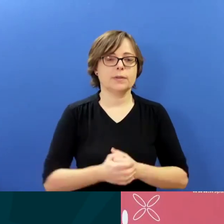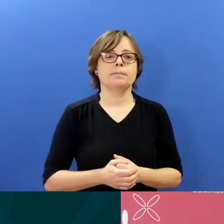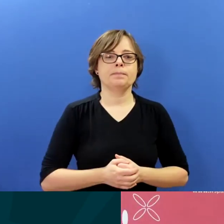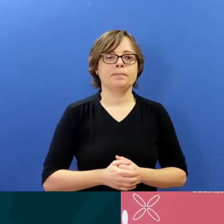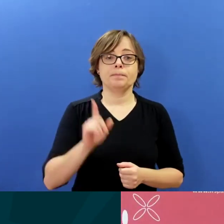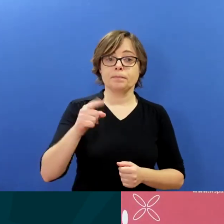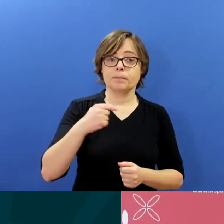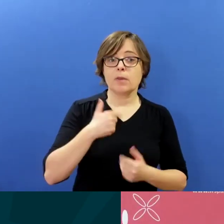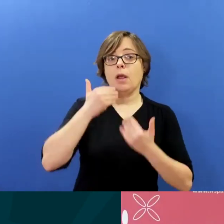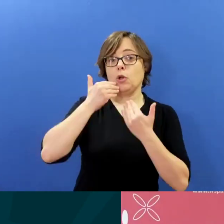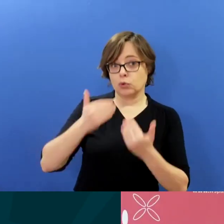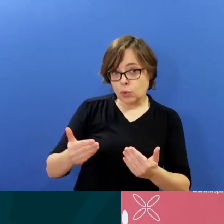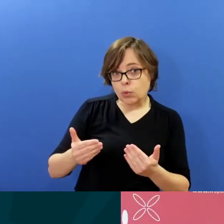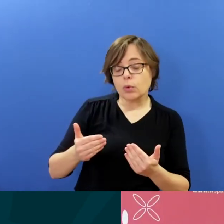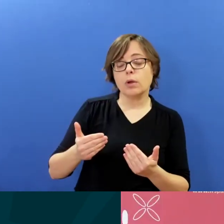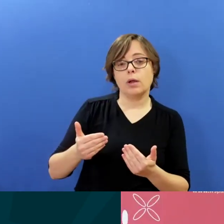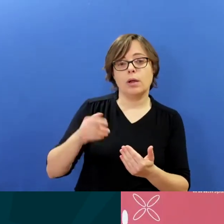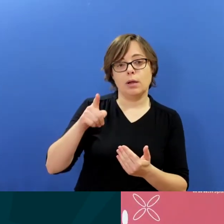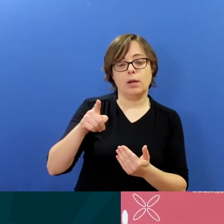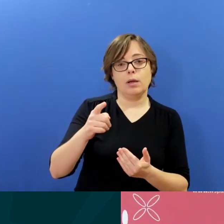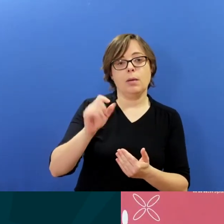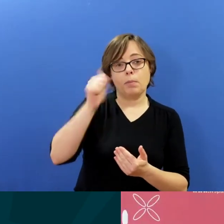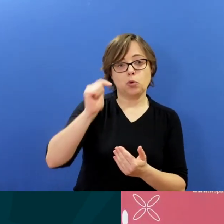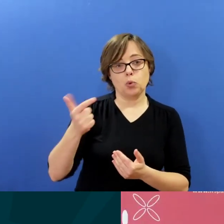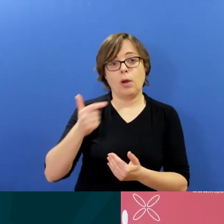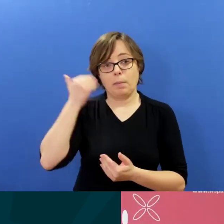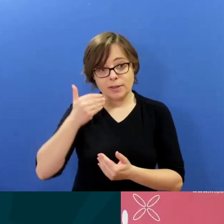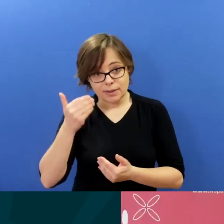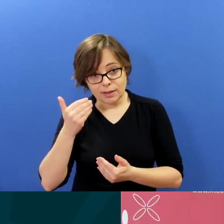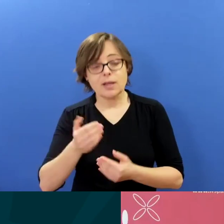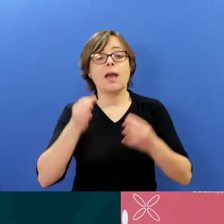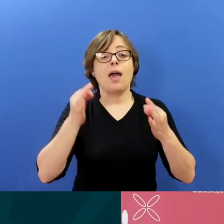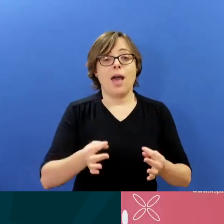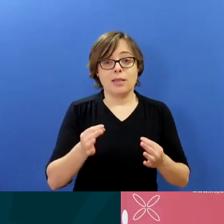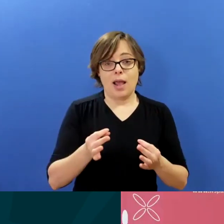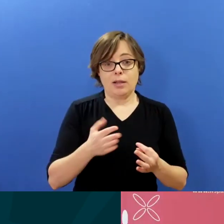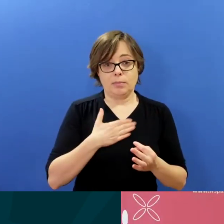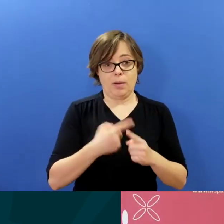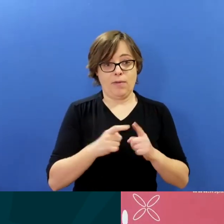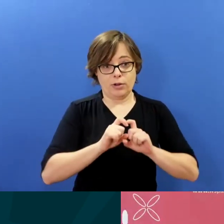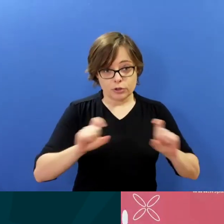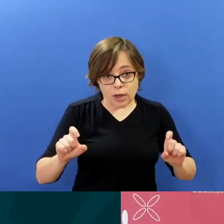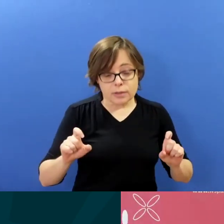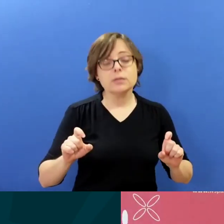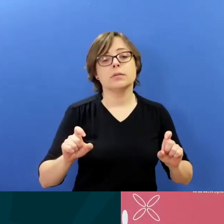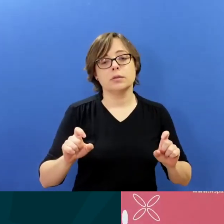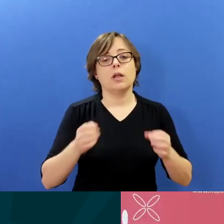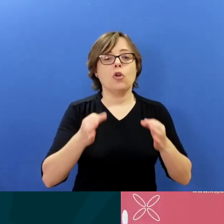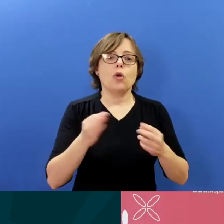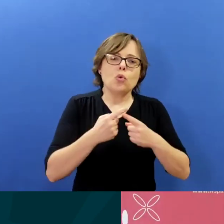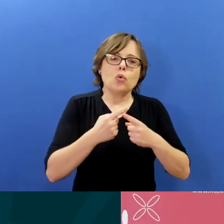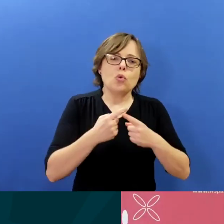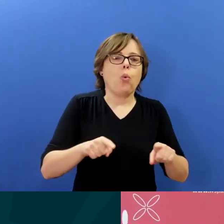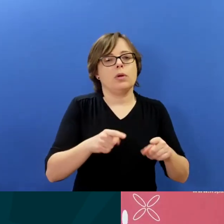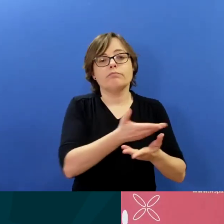able to go back to the slides in full. So thank you very much for these two presentations. And now I'd like to use the time